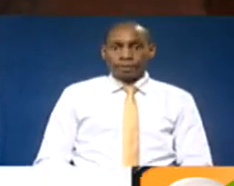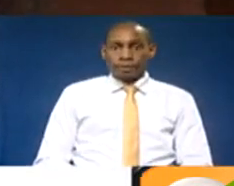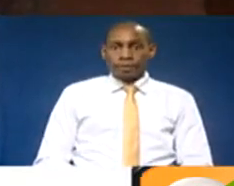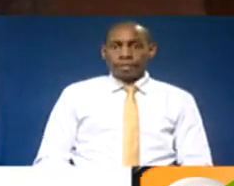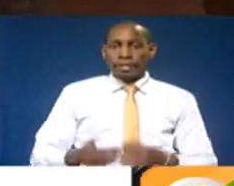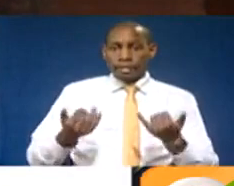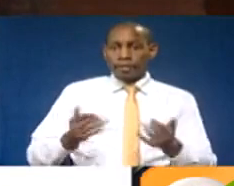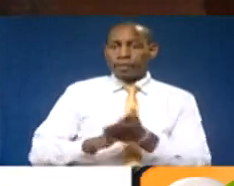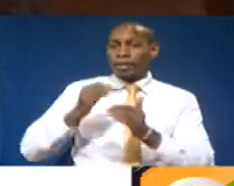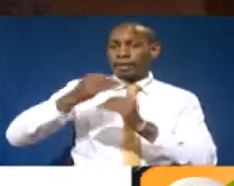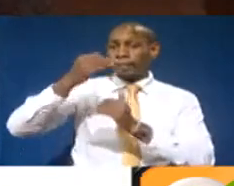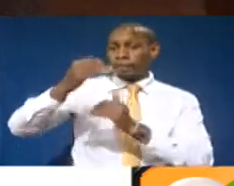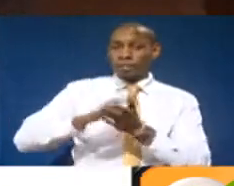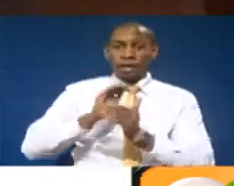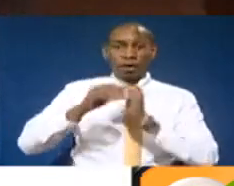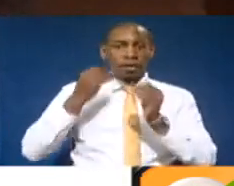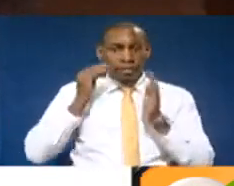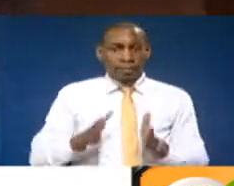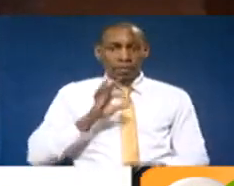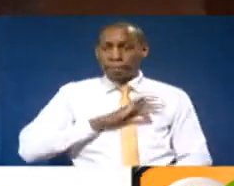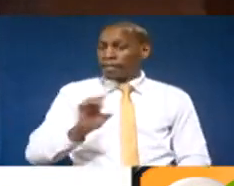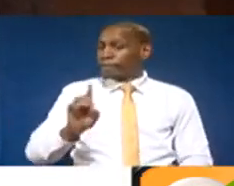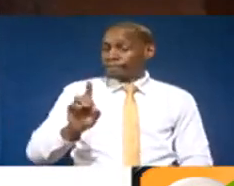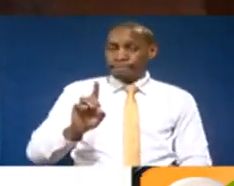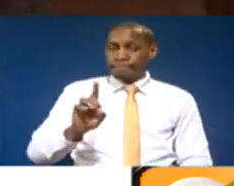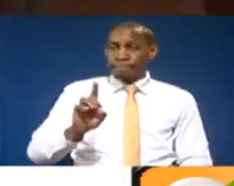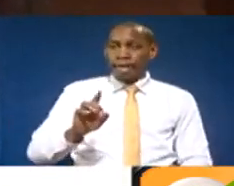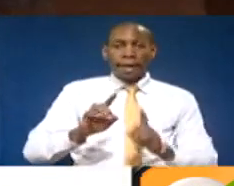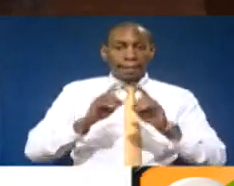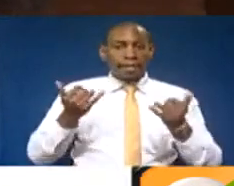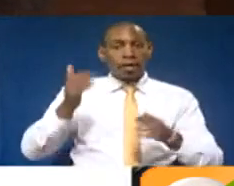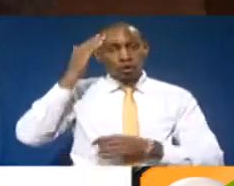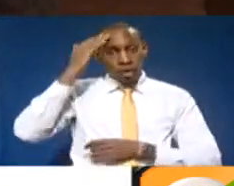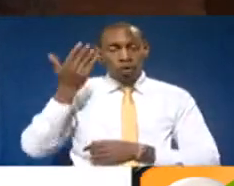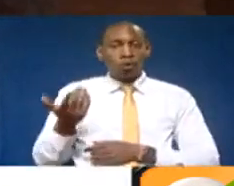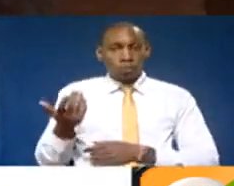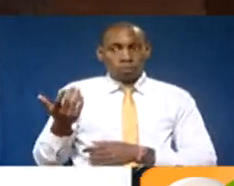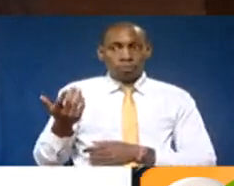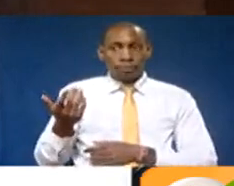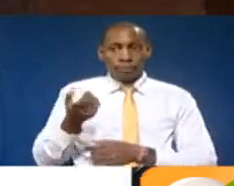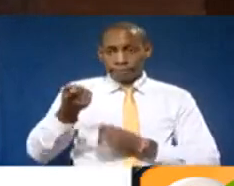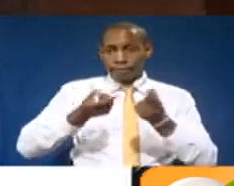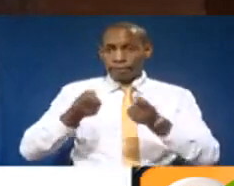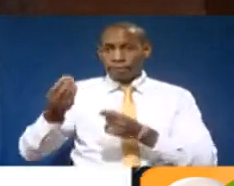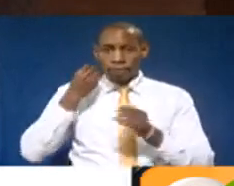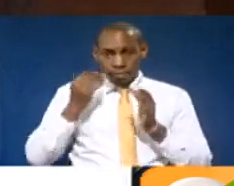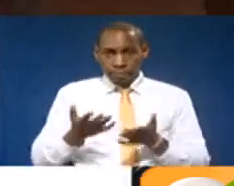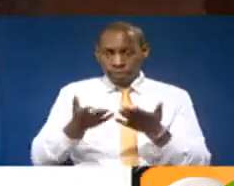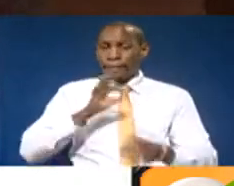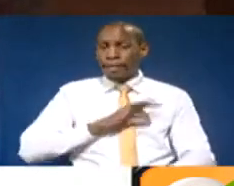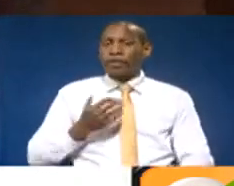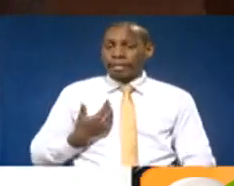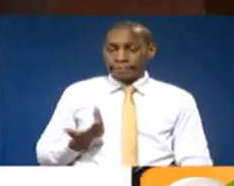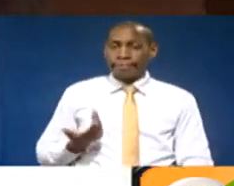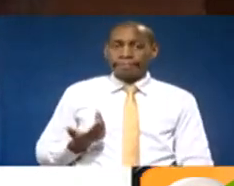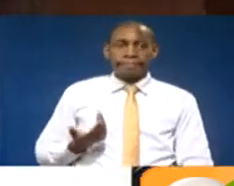future, and not all patients will benefit from it, but we know a few will benefit,